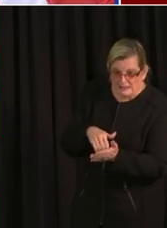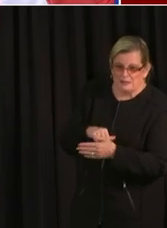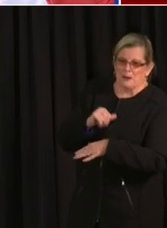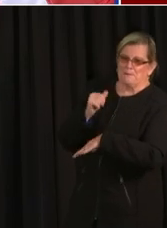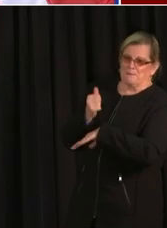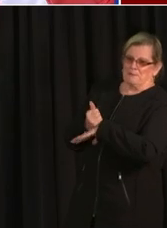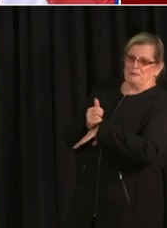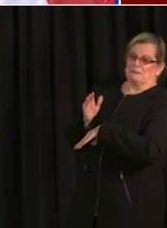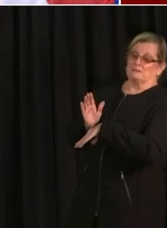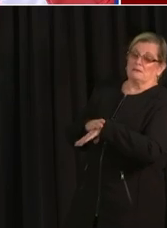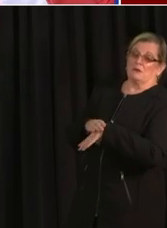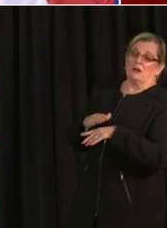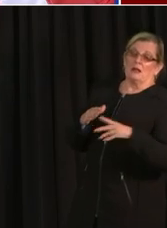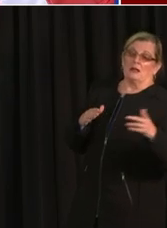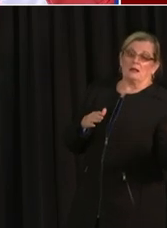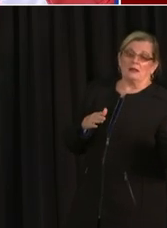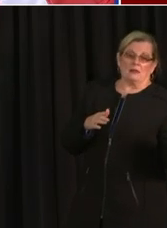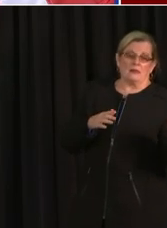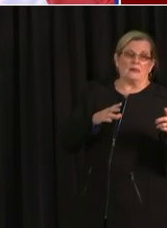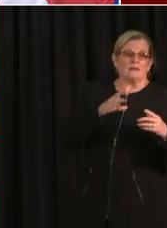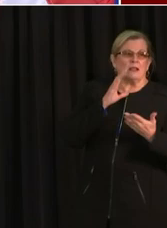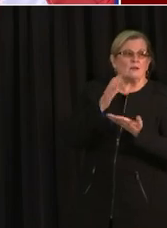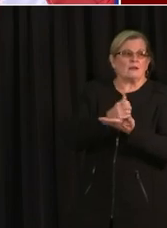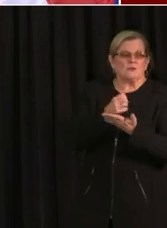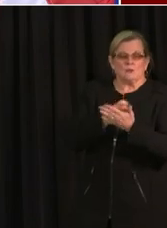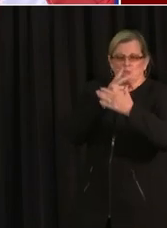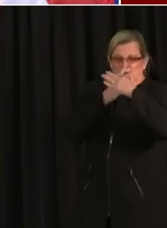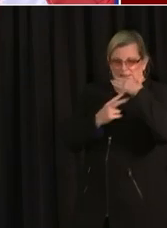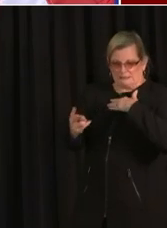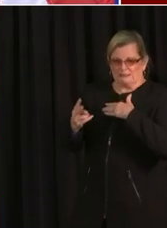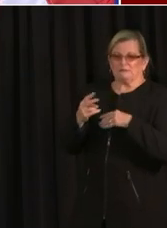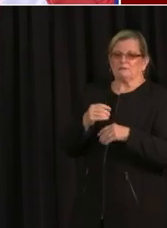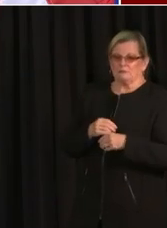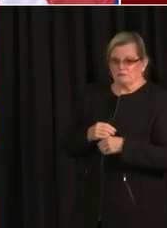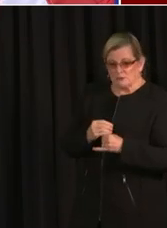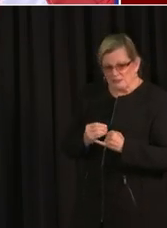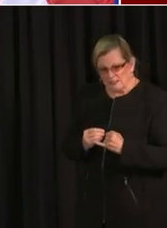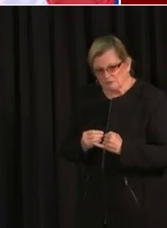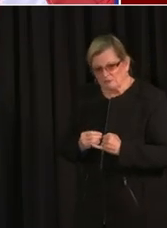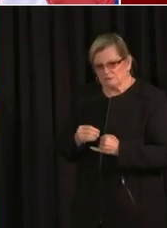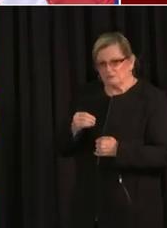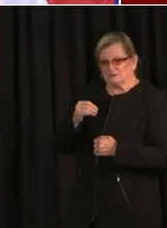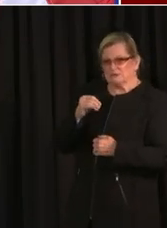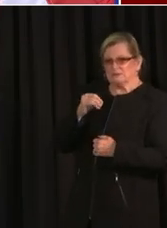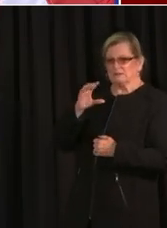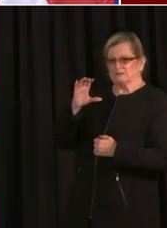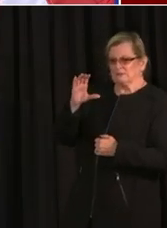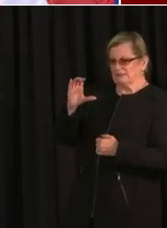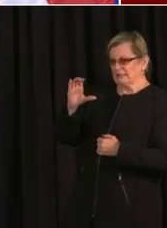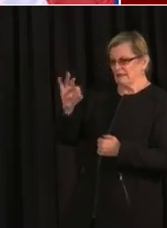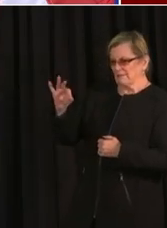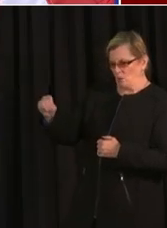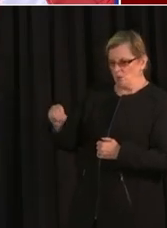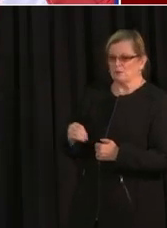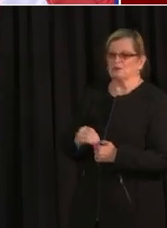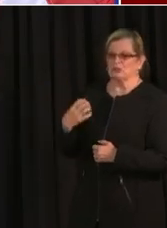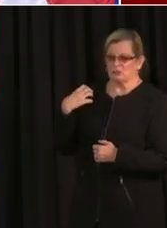an updated revenue estimate from the CFO. Okay, thank you guys.